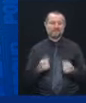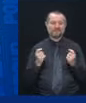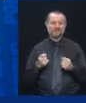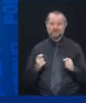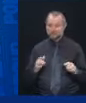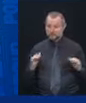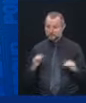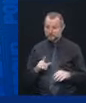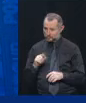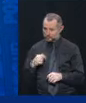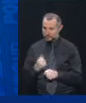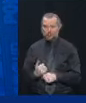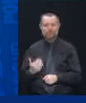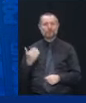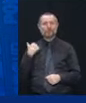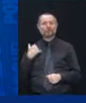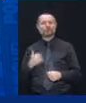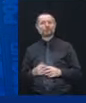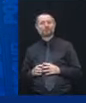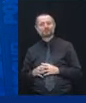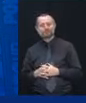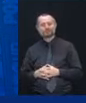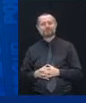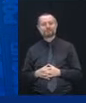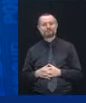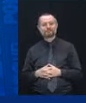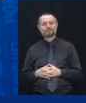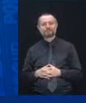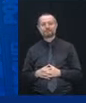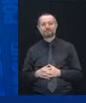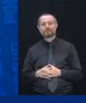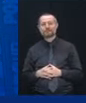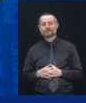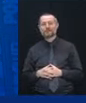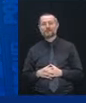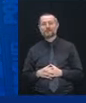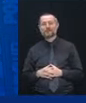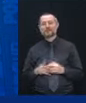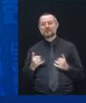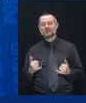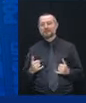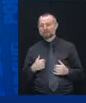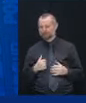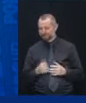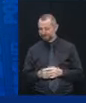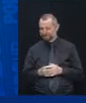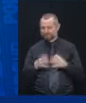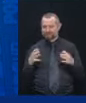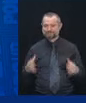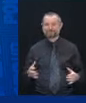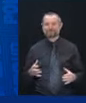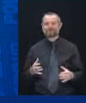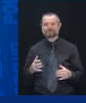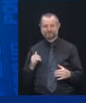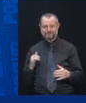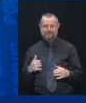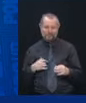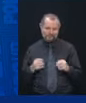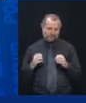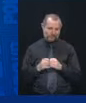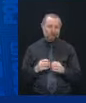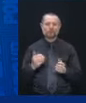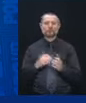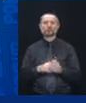to downtown Manhattan post 9/11. And now the expansion of the Tribeca concept is to reopen